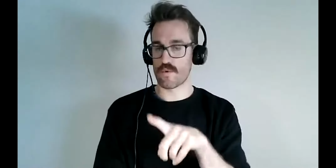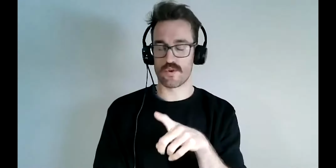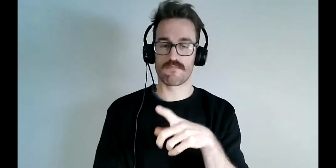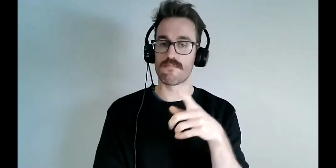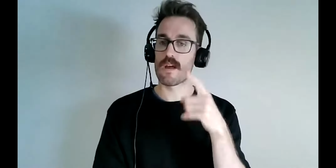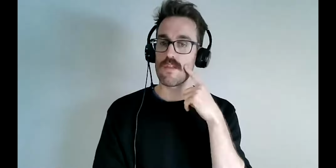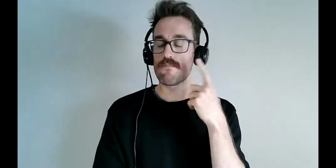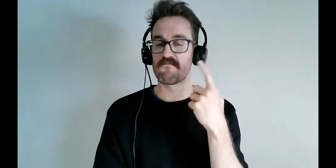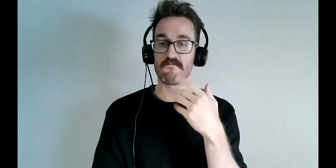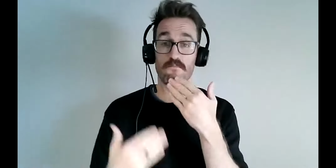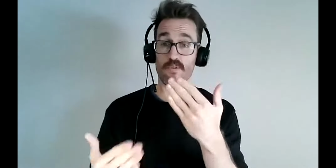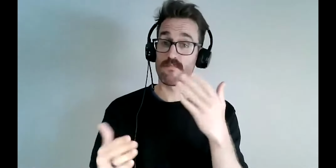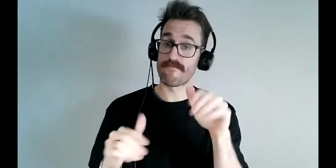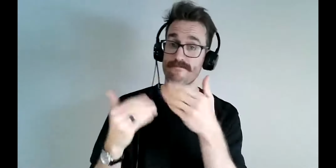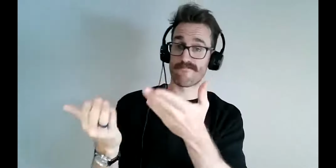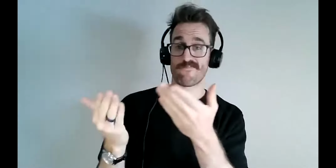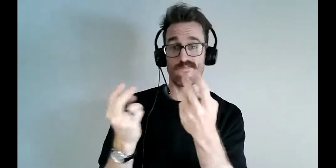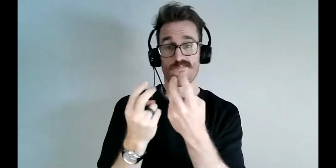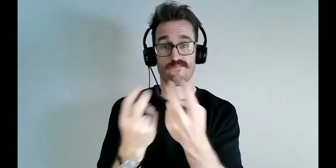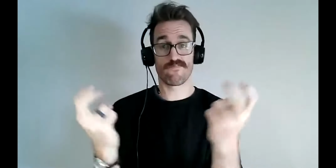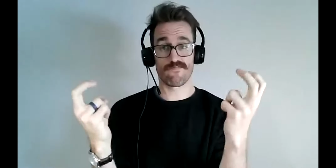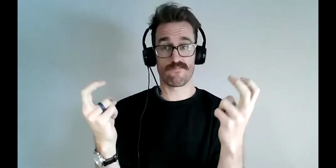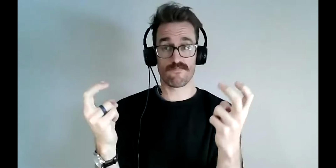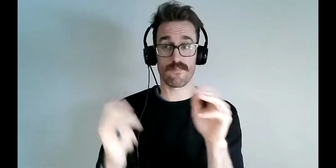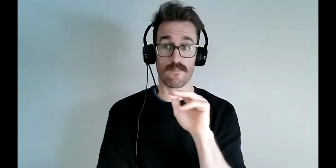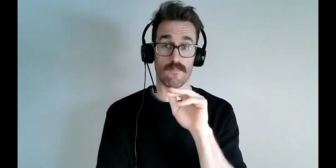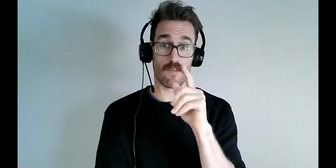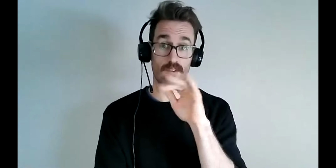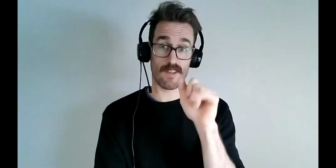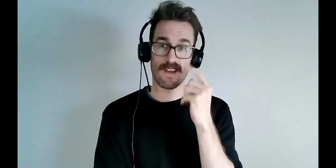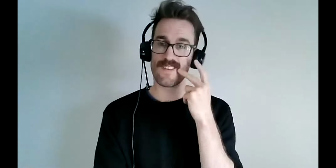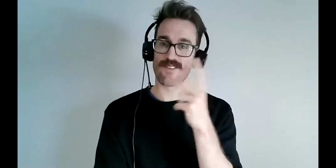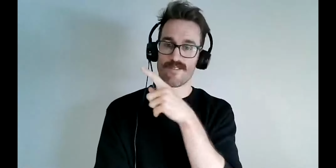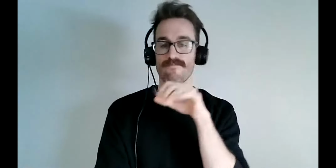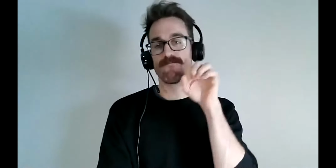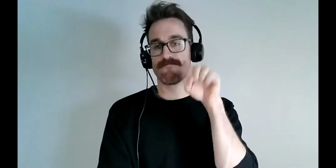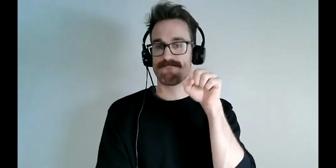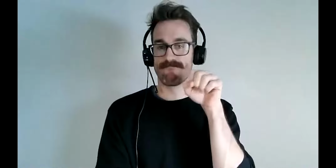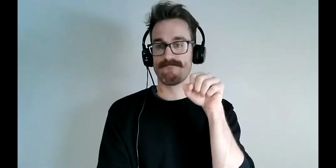I would bring it to the group. Marie, I saw you nodding.